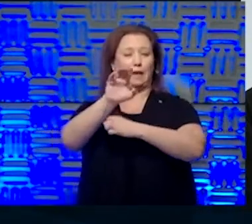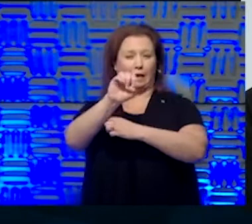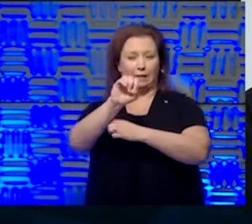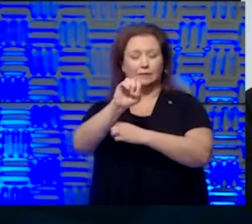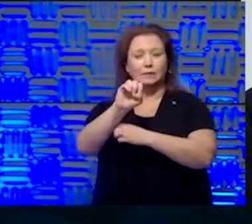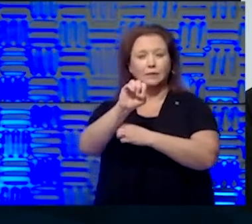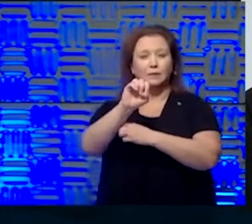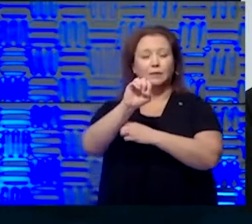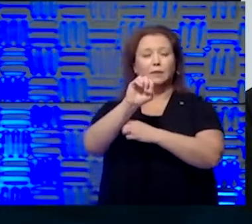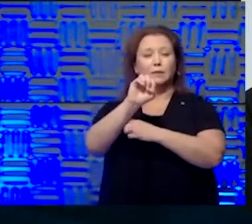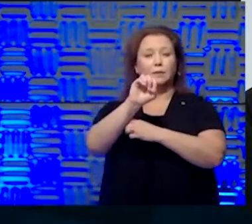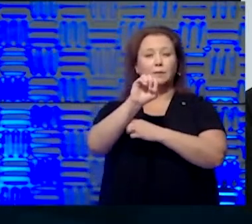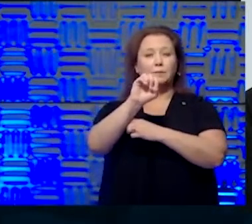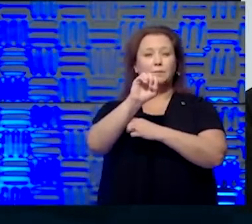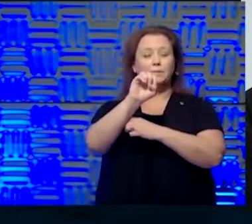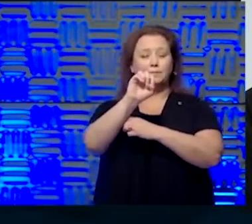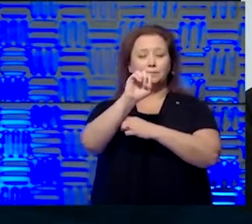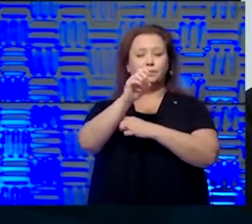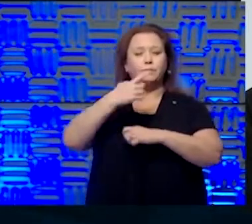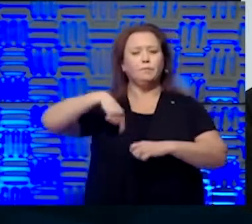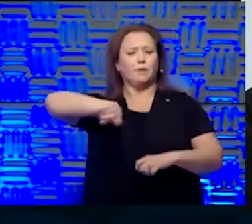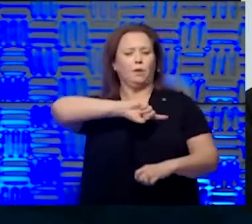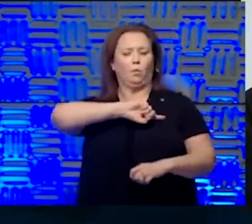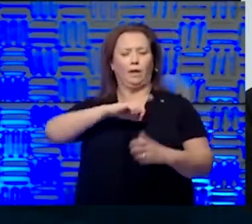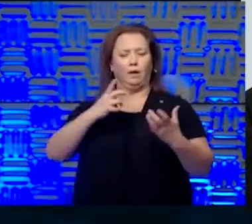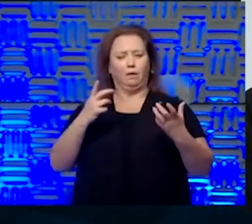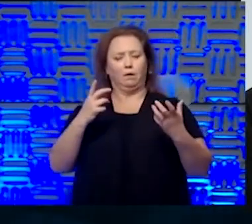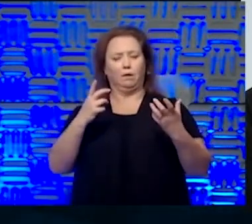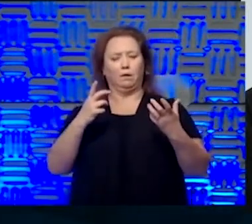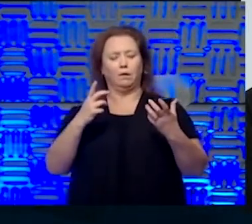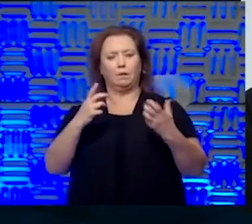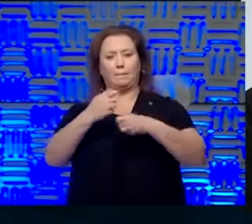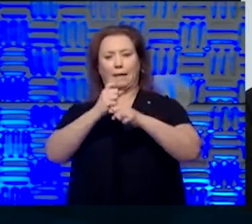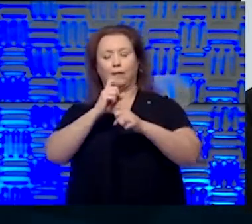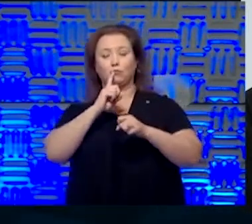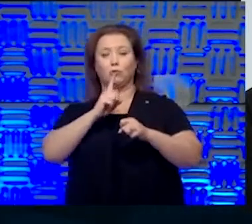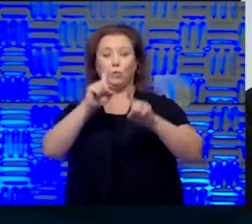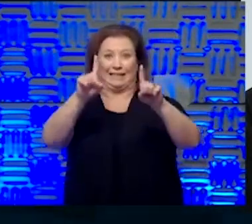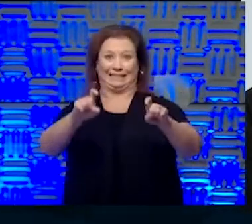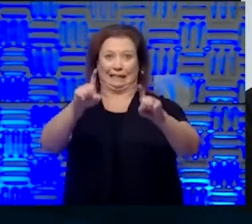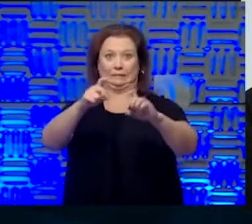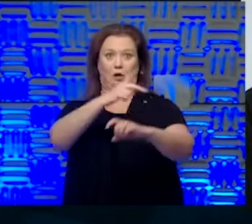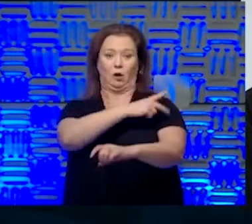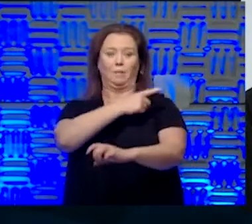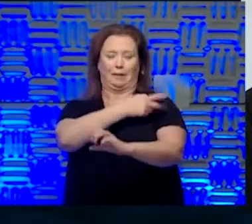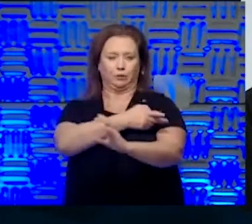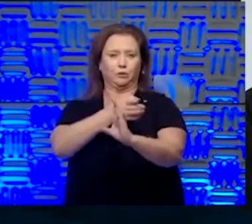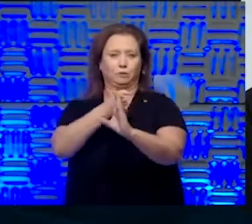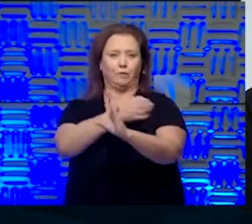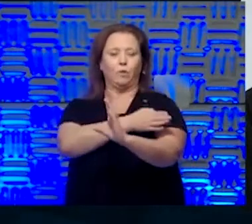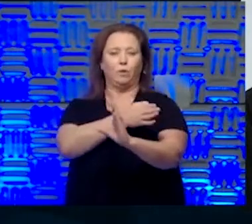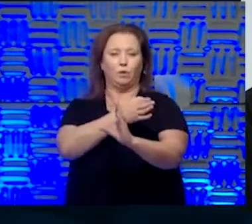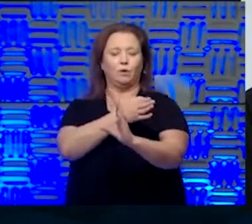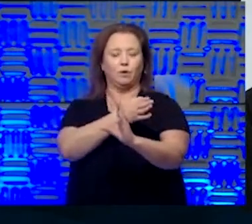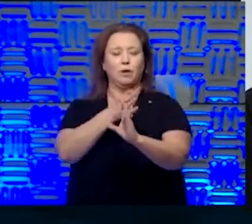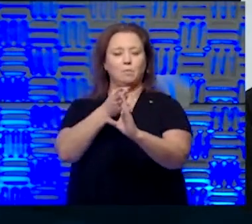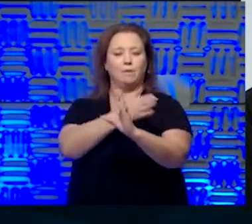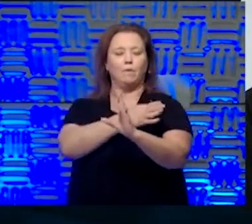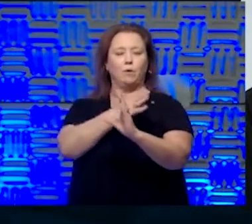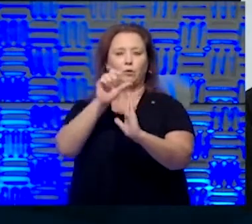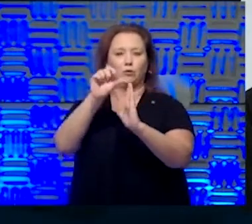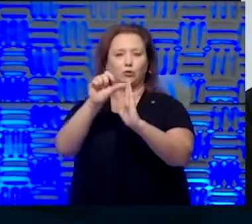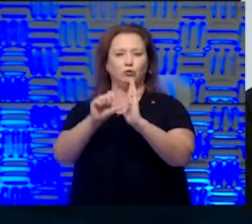are ensuring where we are testing our patients, as has been talked about, I'm sure, prior to